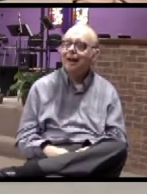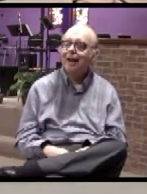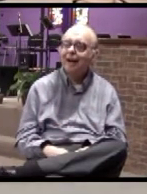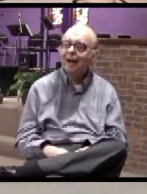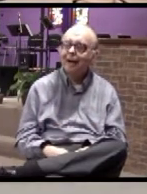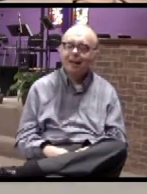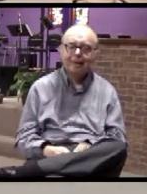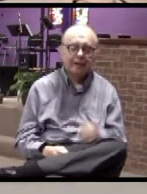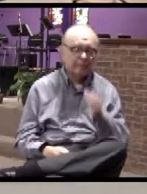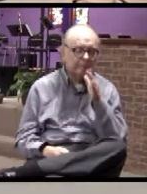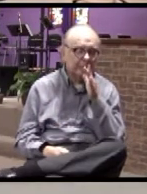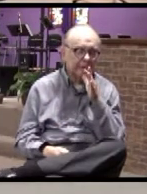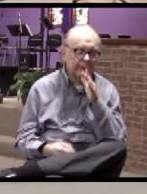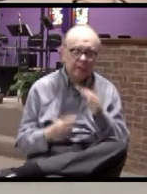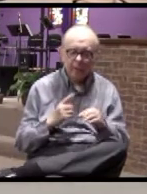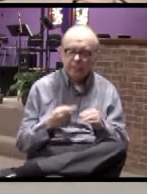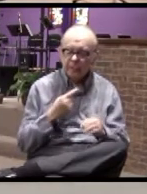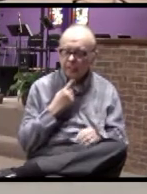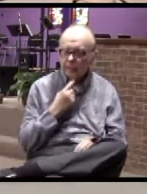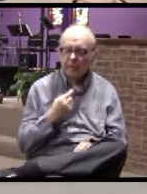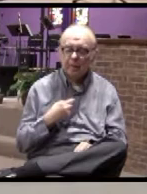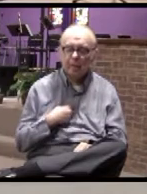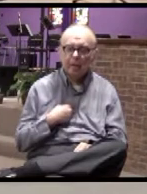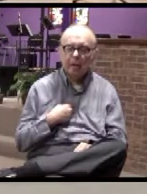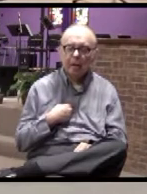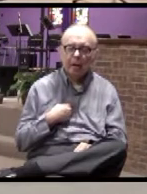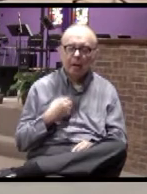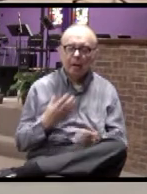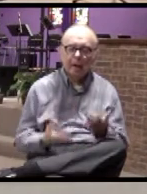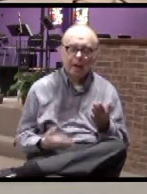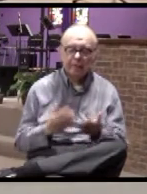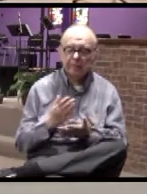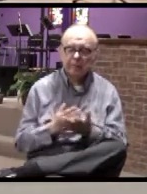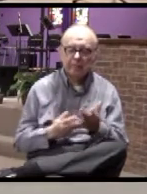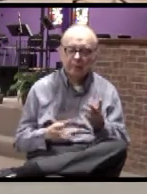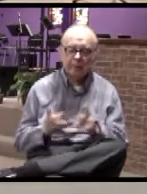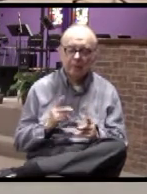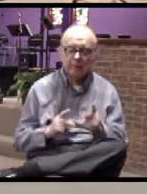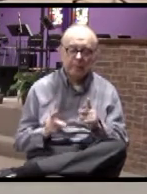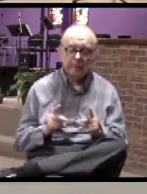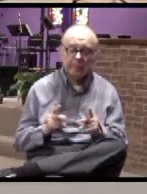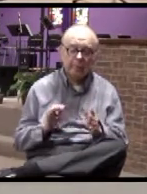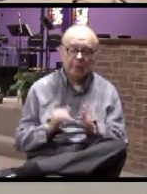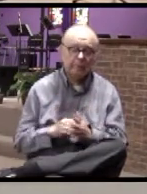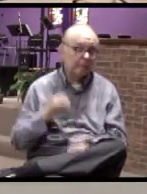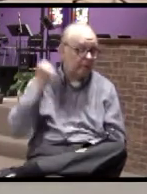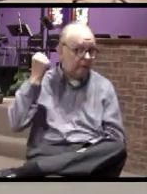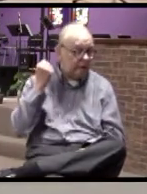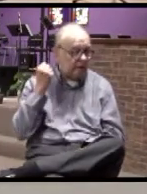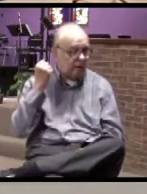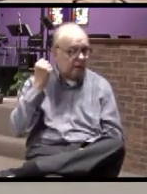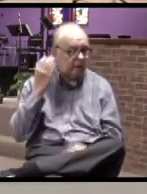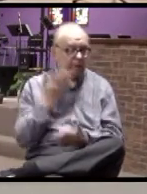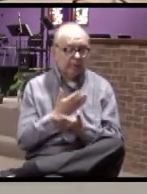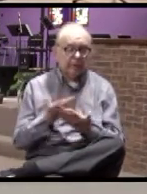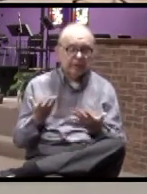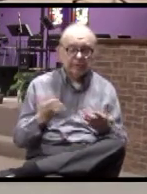My mom always told me that I probably had some that were hung because of things they